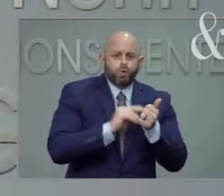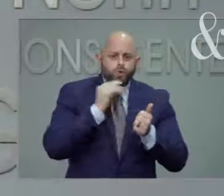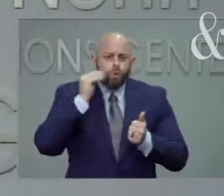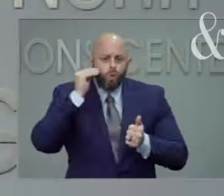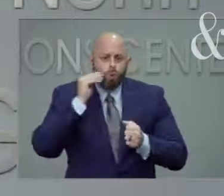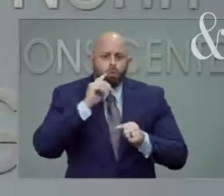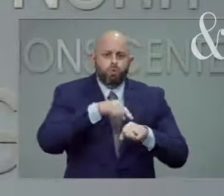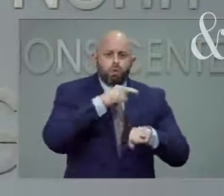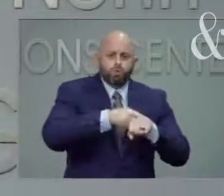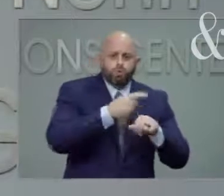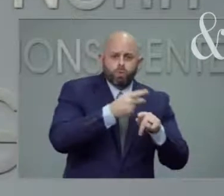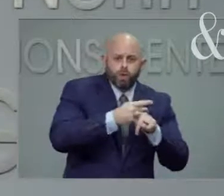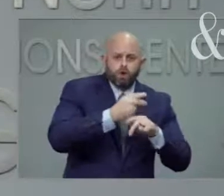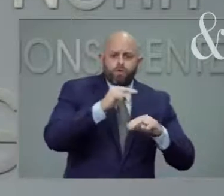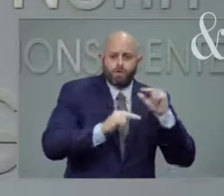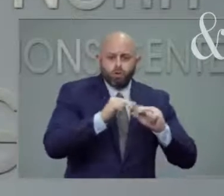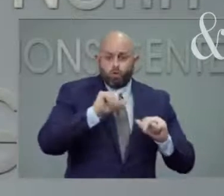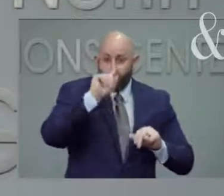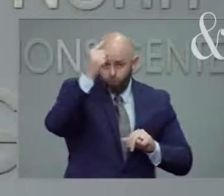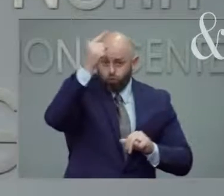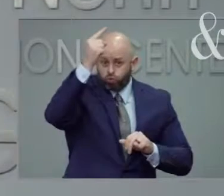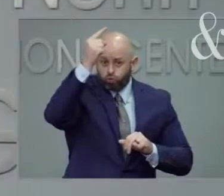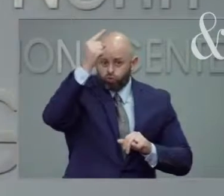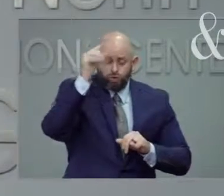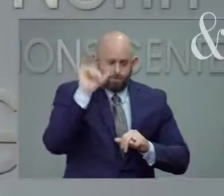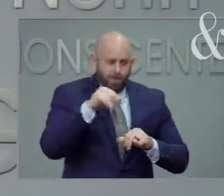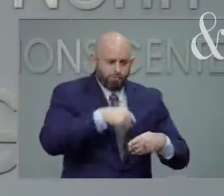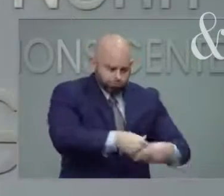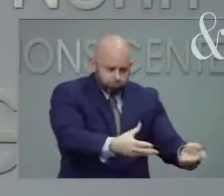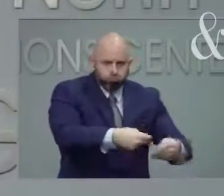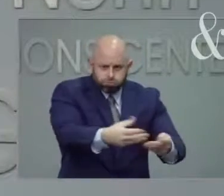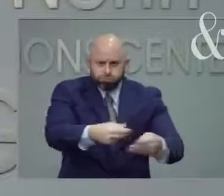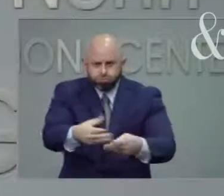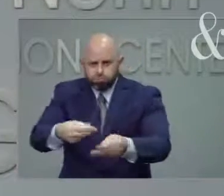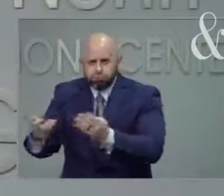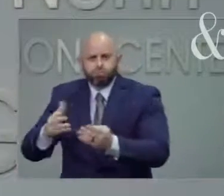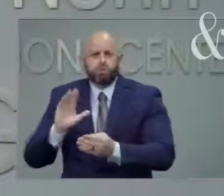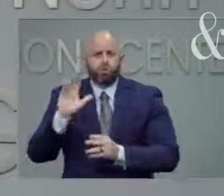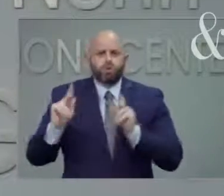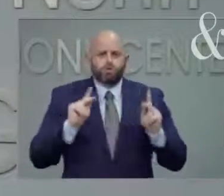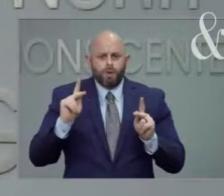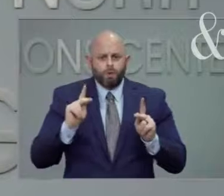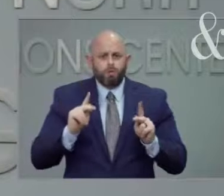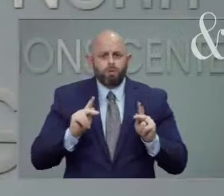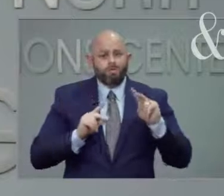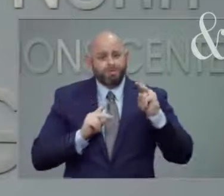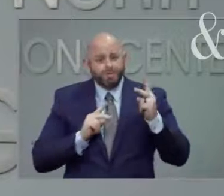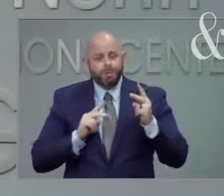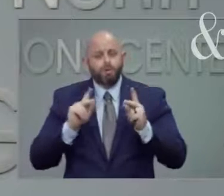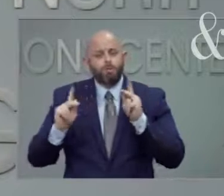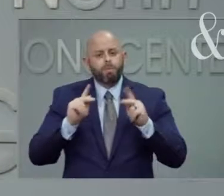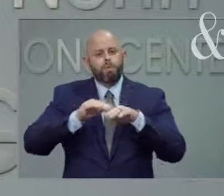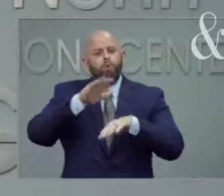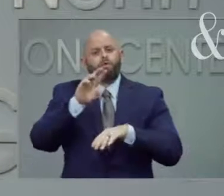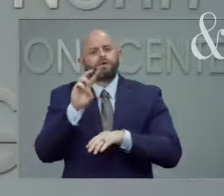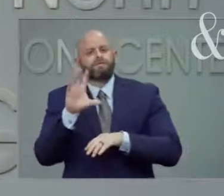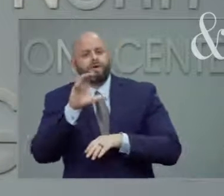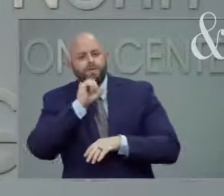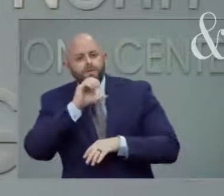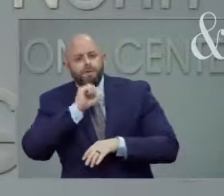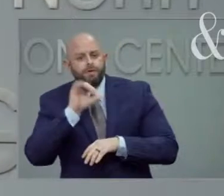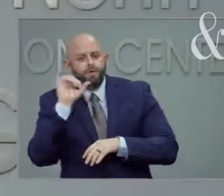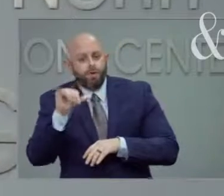and their staff, that we've gotten frontline healthcare workers and people 65 and up, because